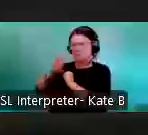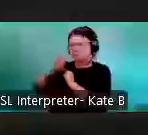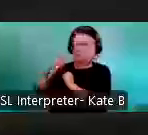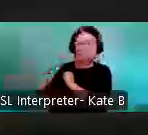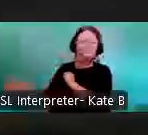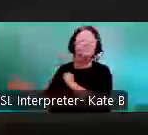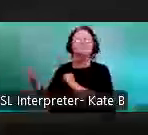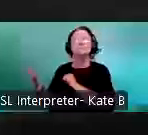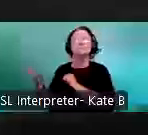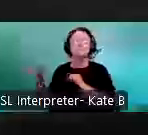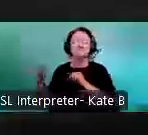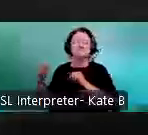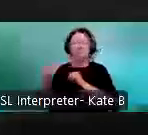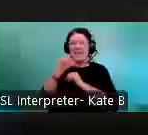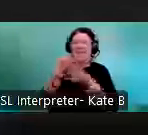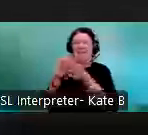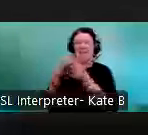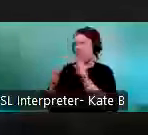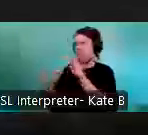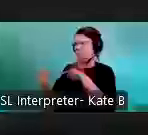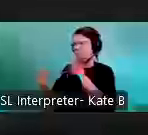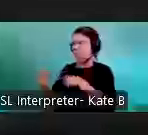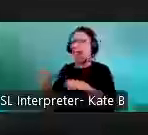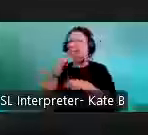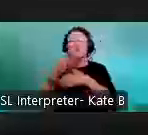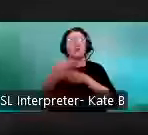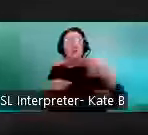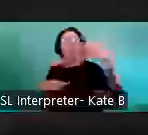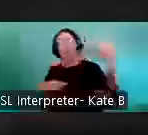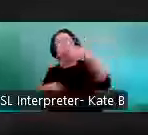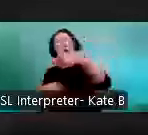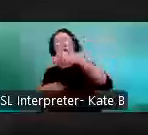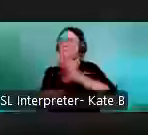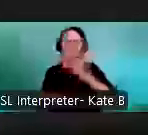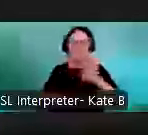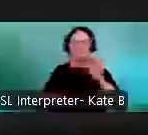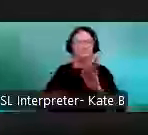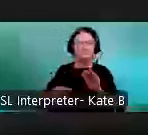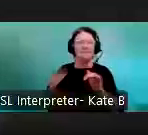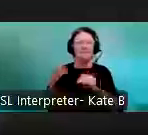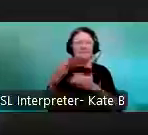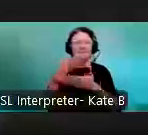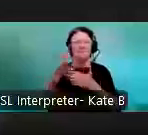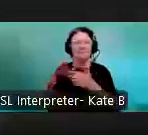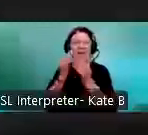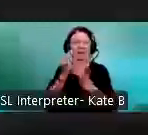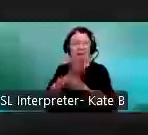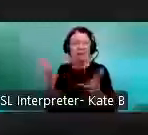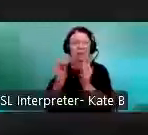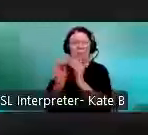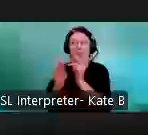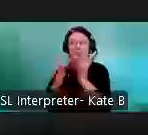section, or even sharing something that says like, look at this bad information. That actually gets the bad information in front of more